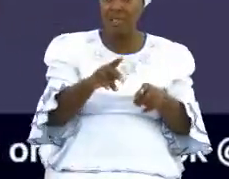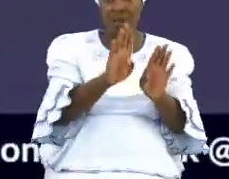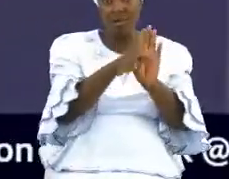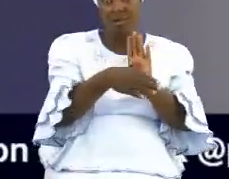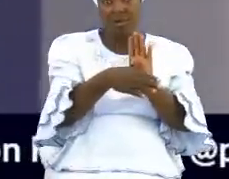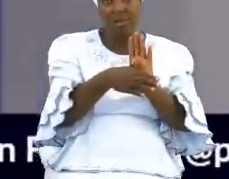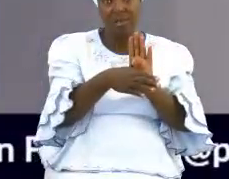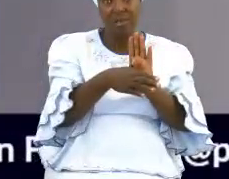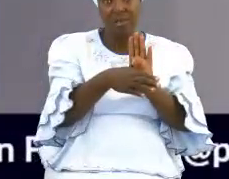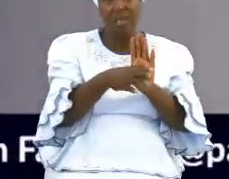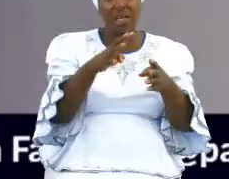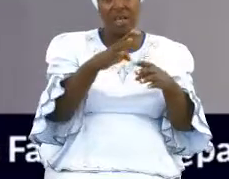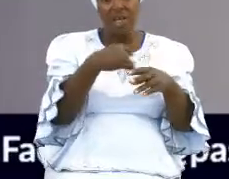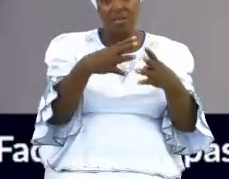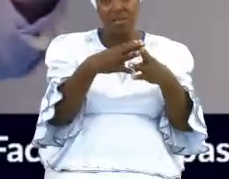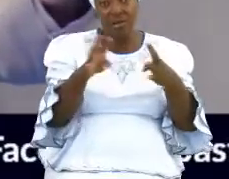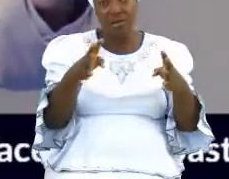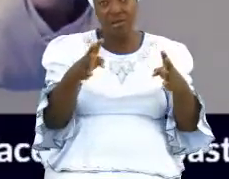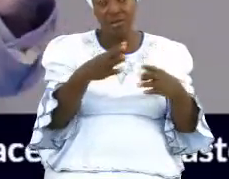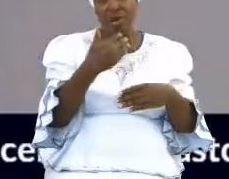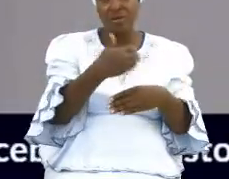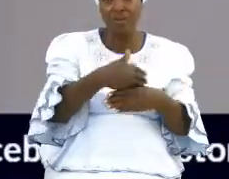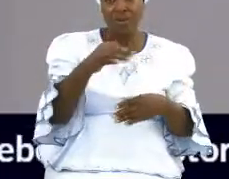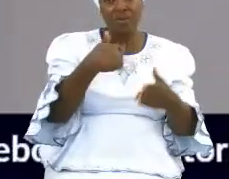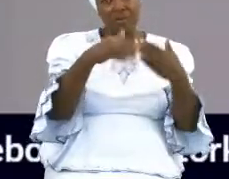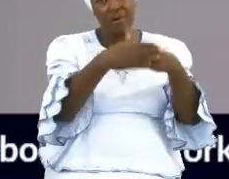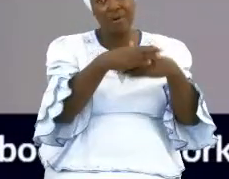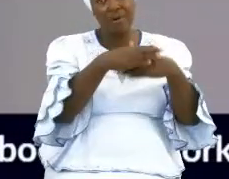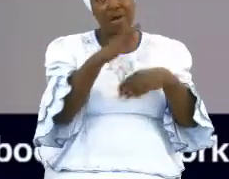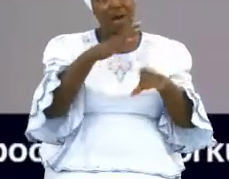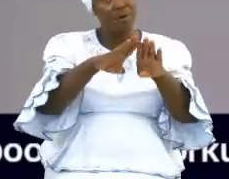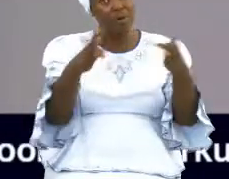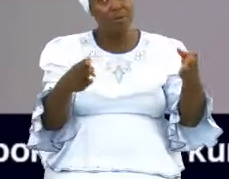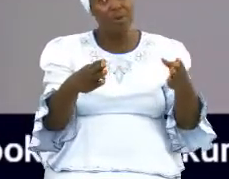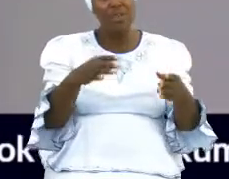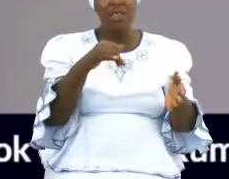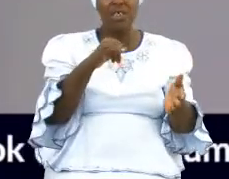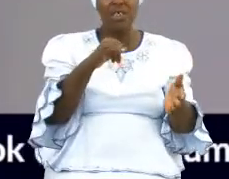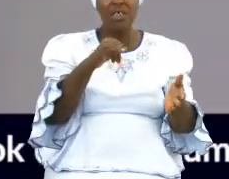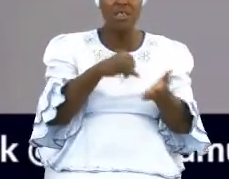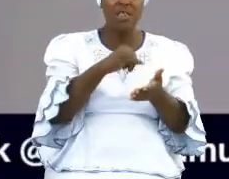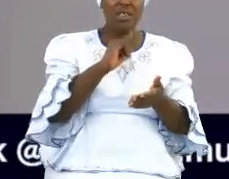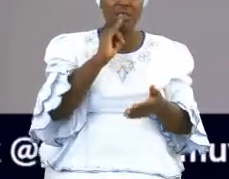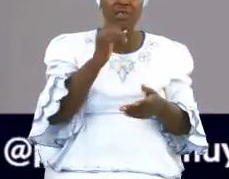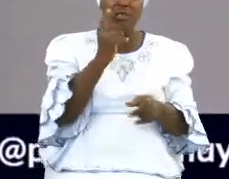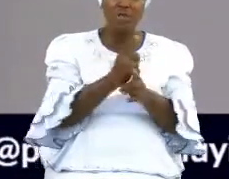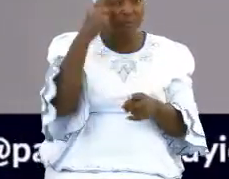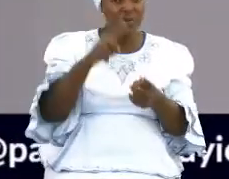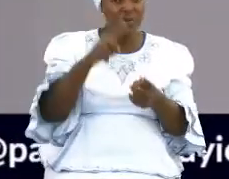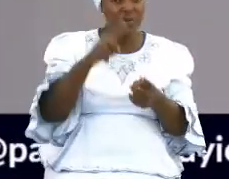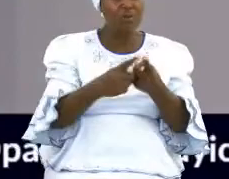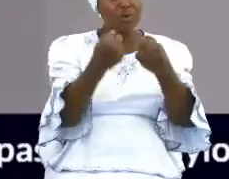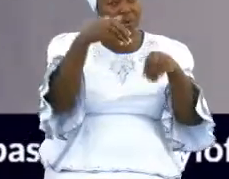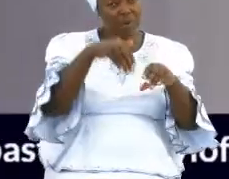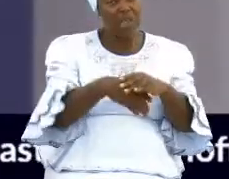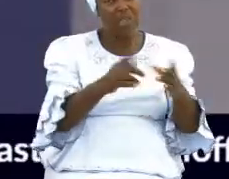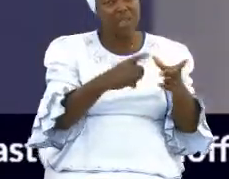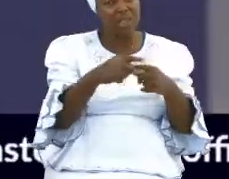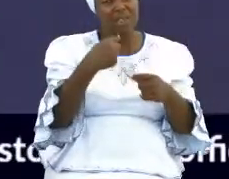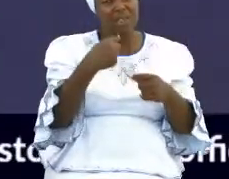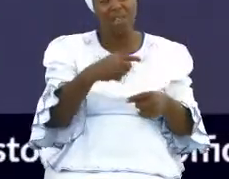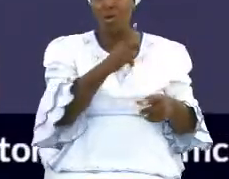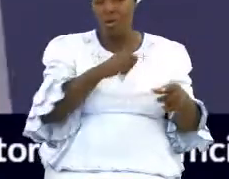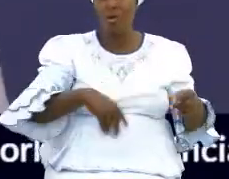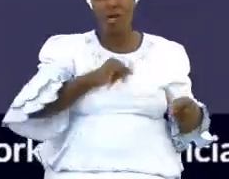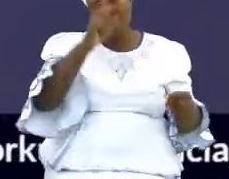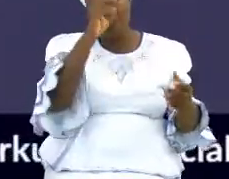heaven are opened is to come in. And to say, Lord, I believe. He anointed his